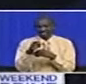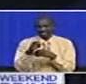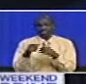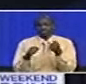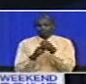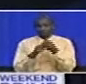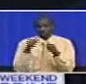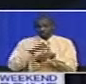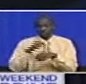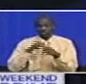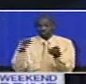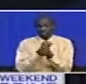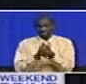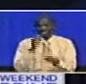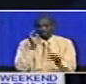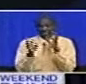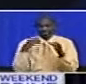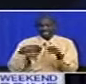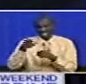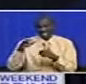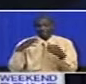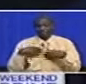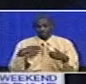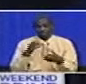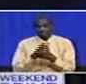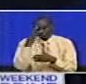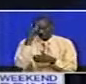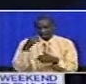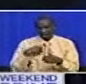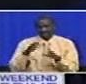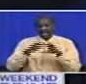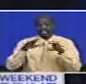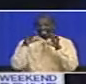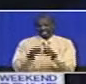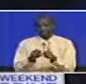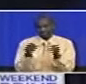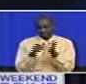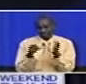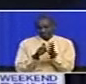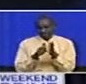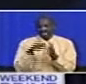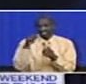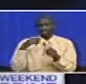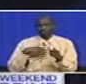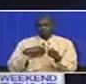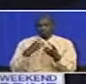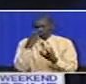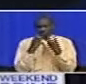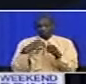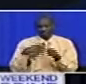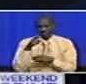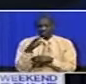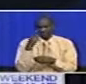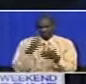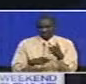school was demolished and burned by area residents over alleged land grabbing. The irate residents who displayed